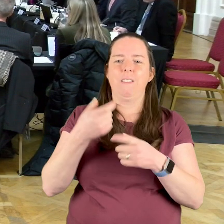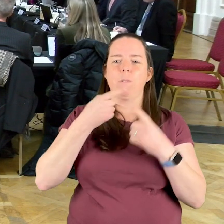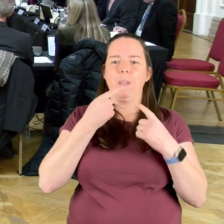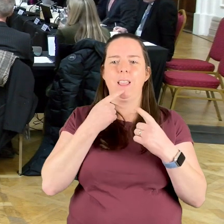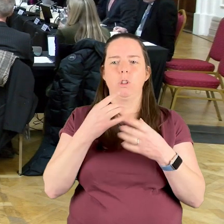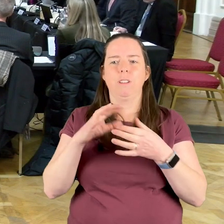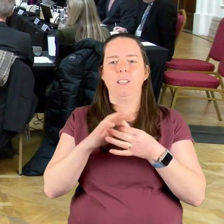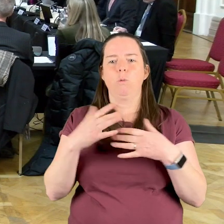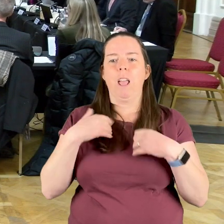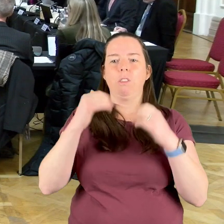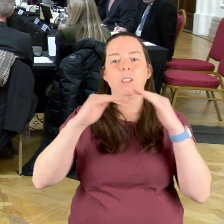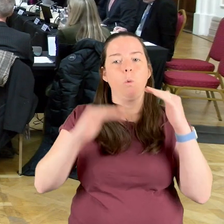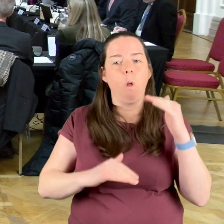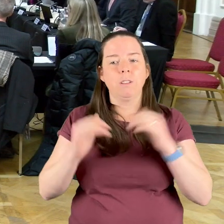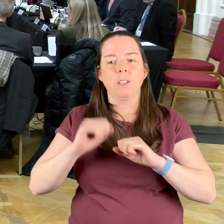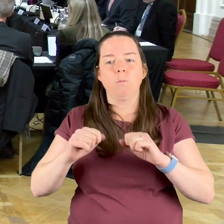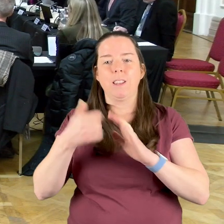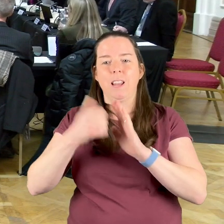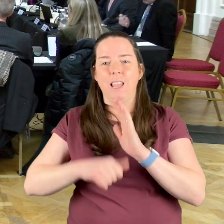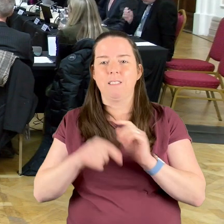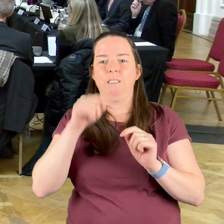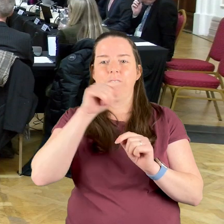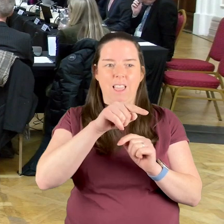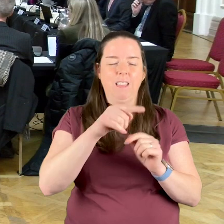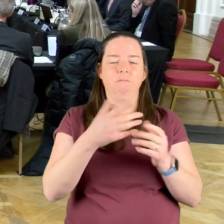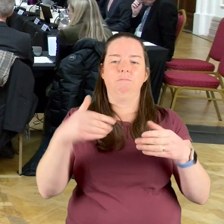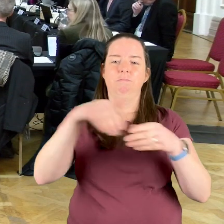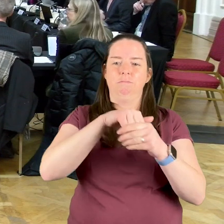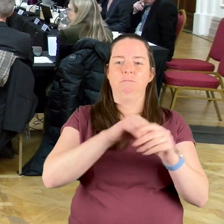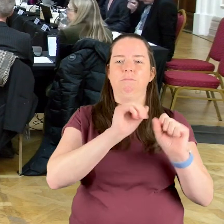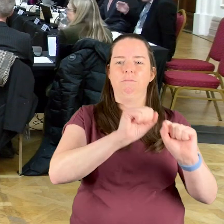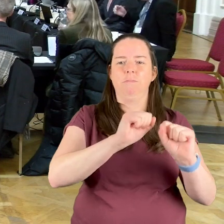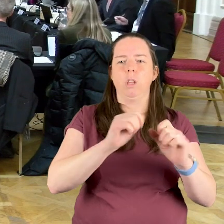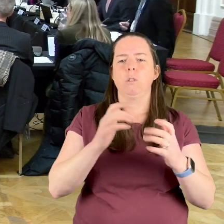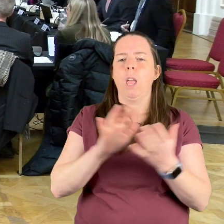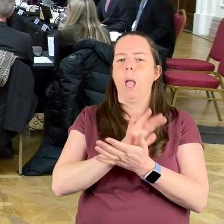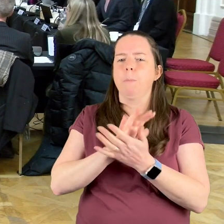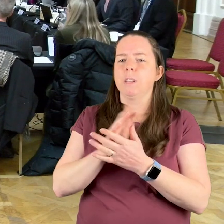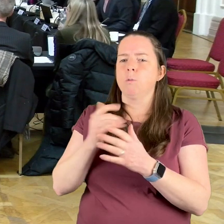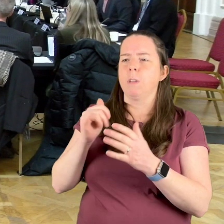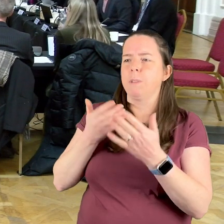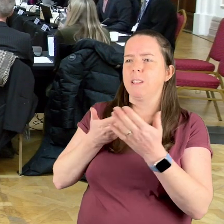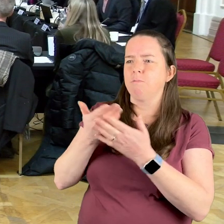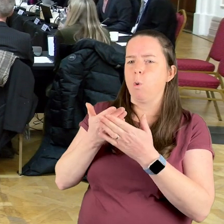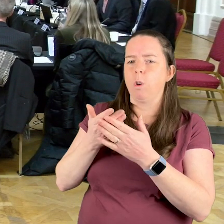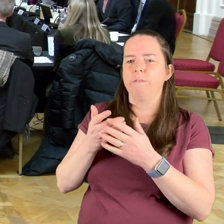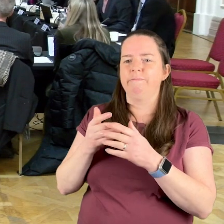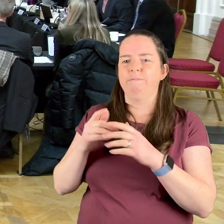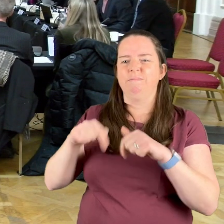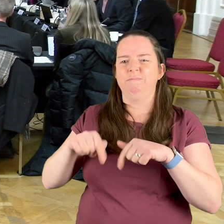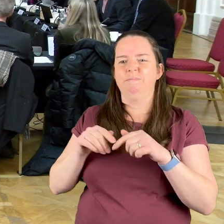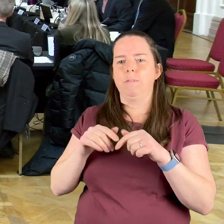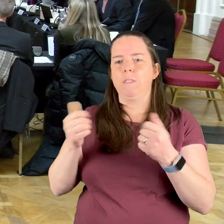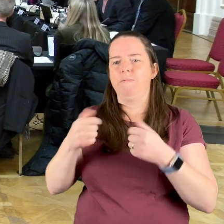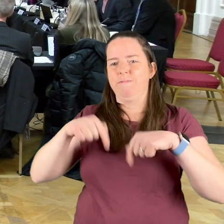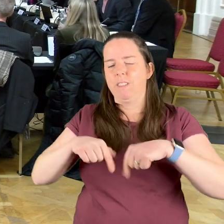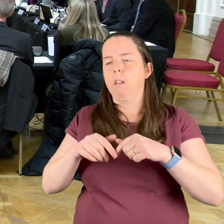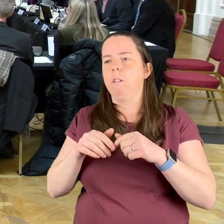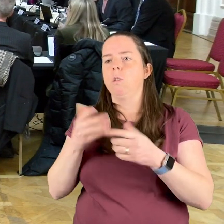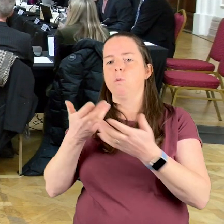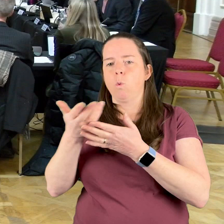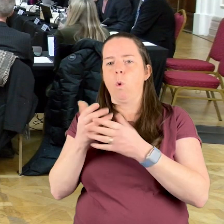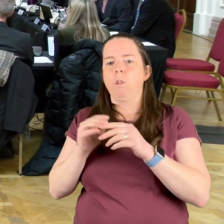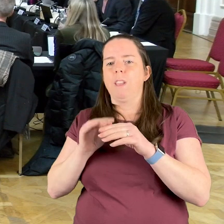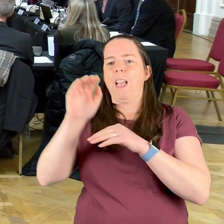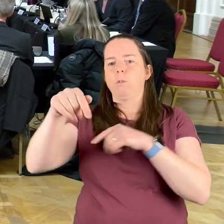around health inequalities and waiting lists, which was part of your question, I think. So happy to